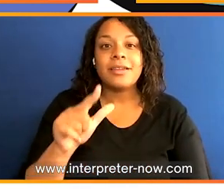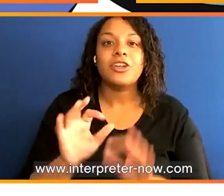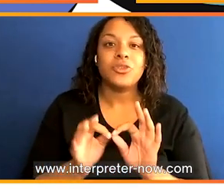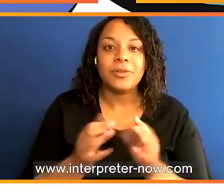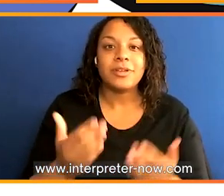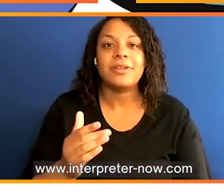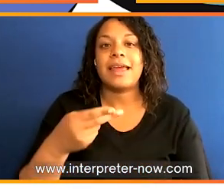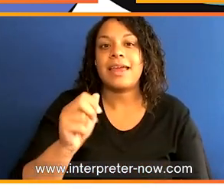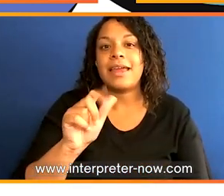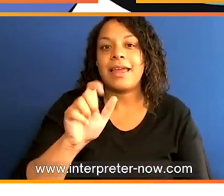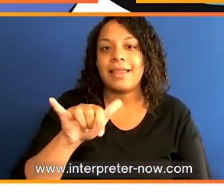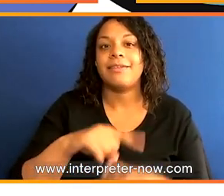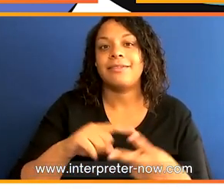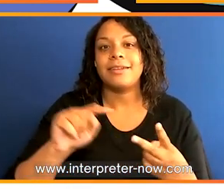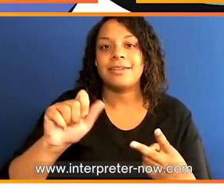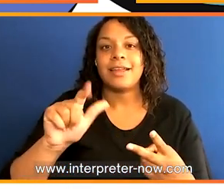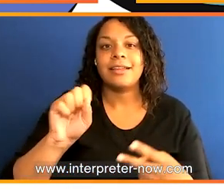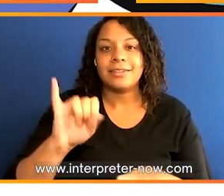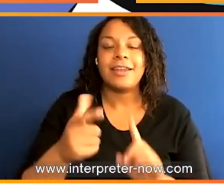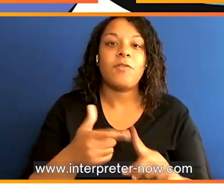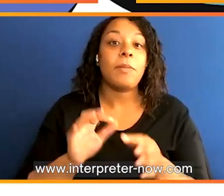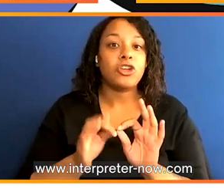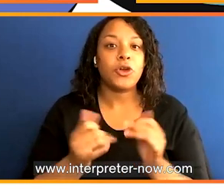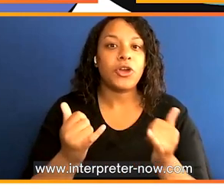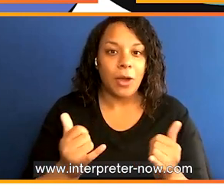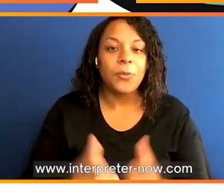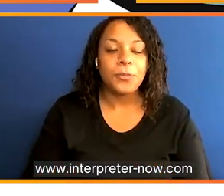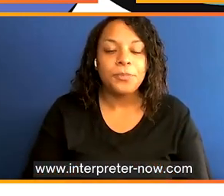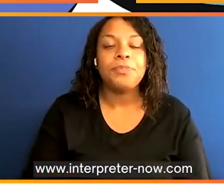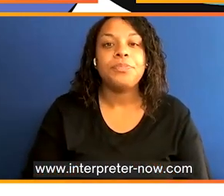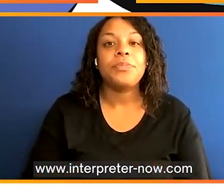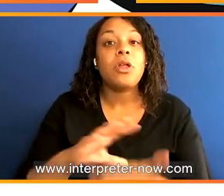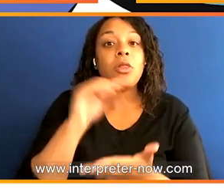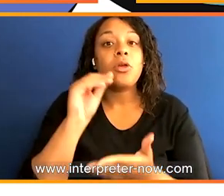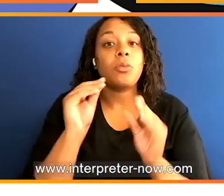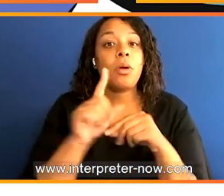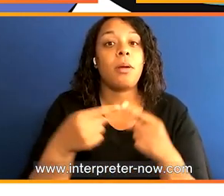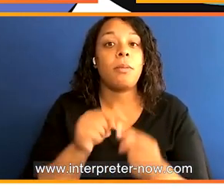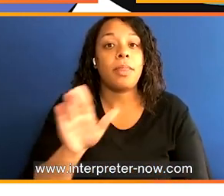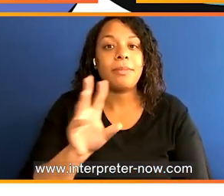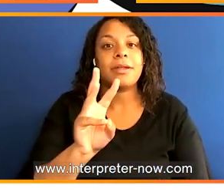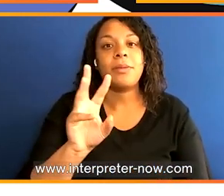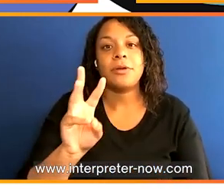today are Haley and Talisi from Interpreter Now. You can learn more about them at